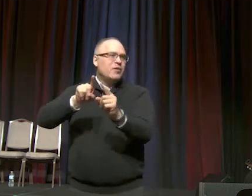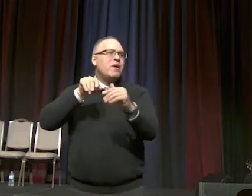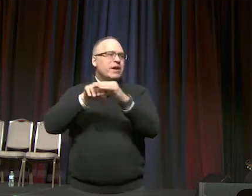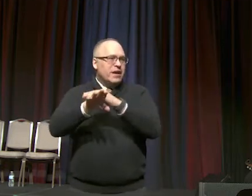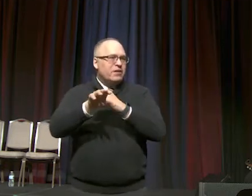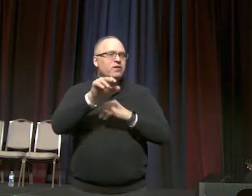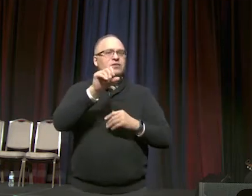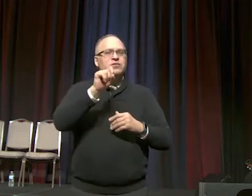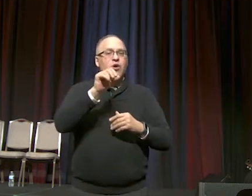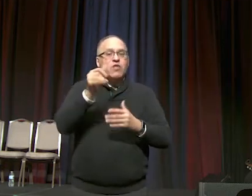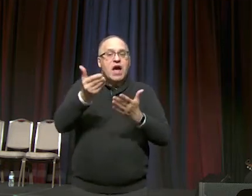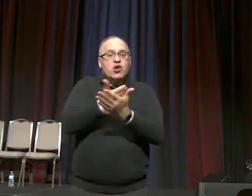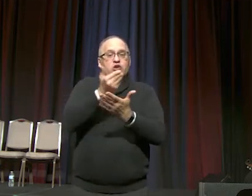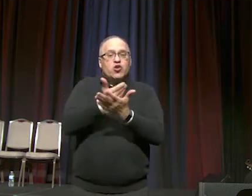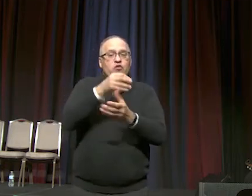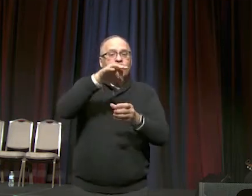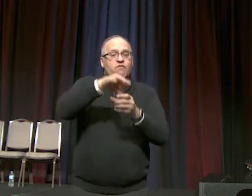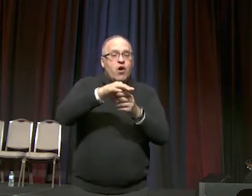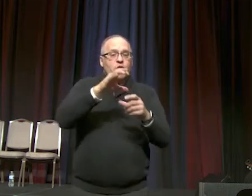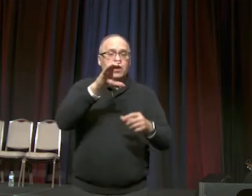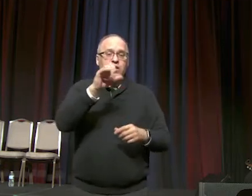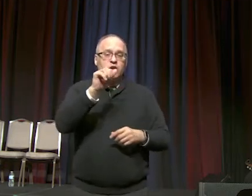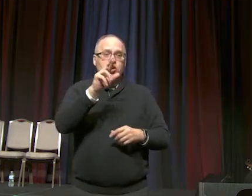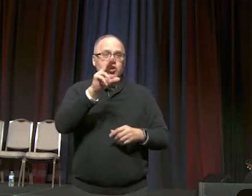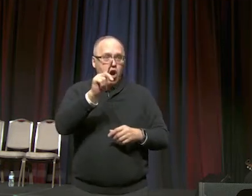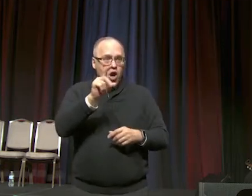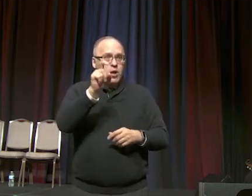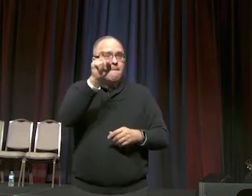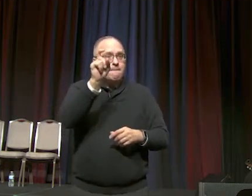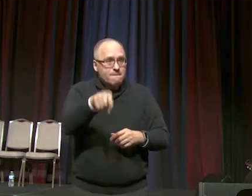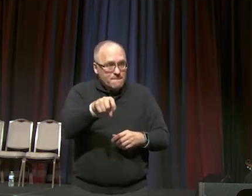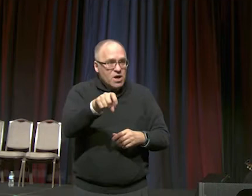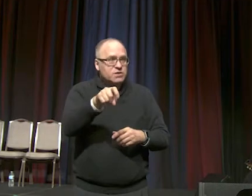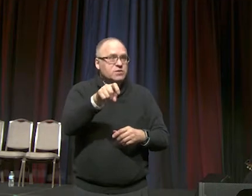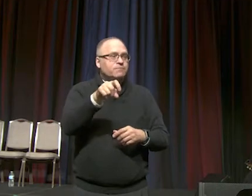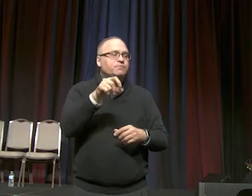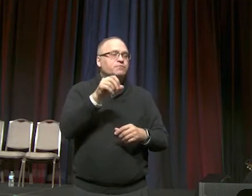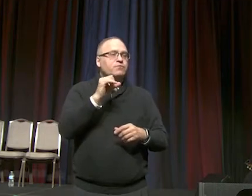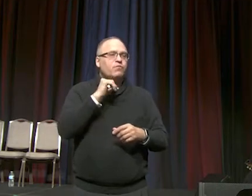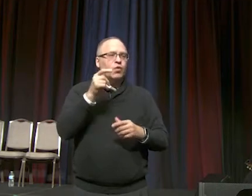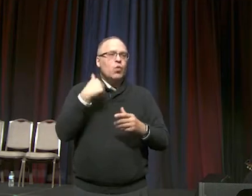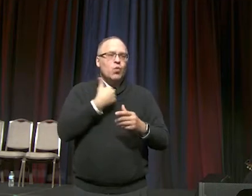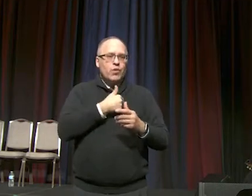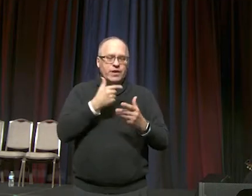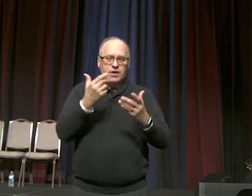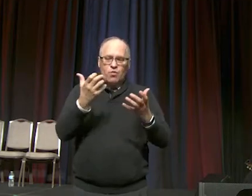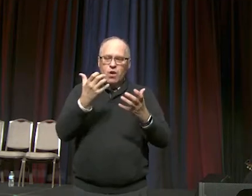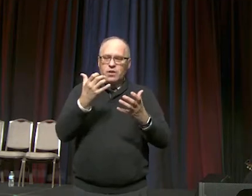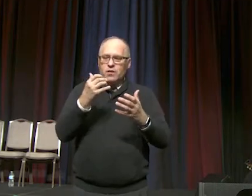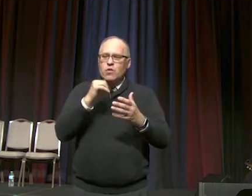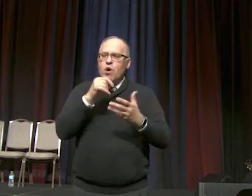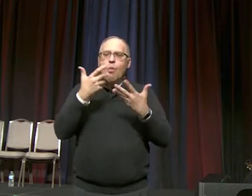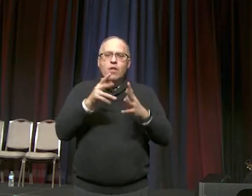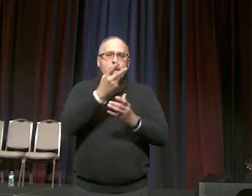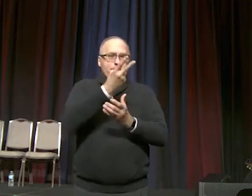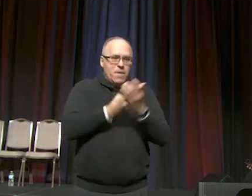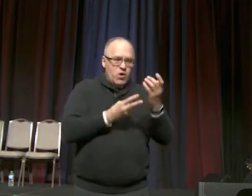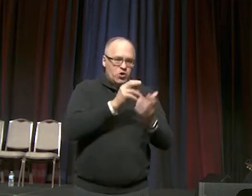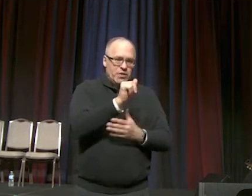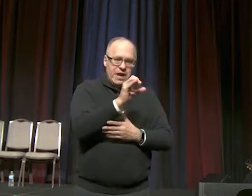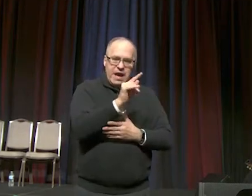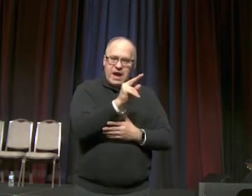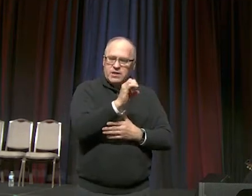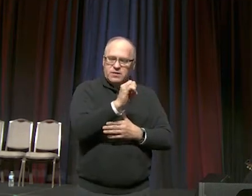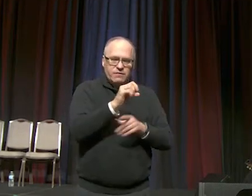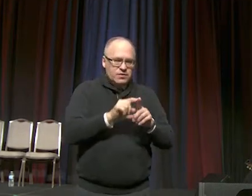and the new voting card for the reserve delegate has to be issued, and we don't want both of them active at the same time. So the voting